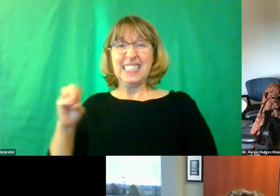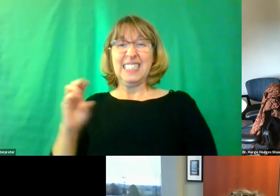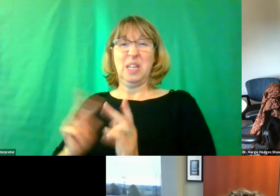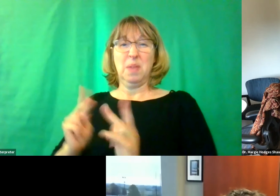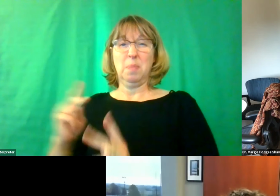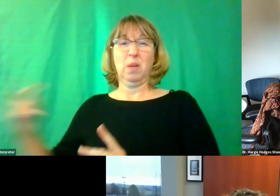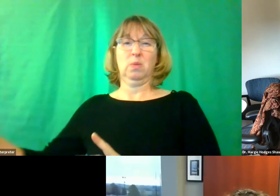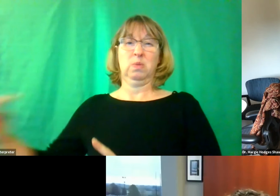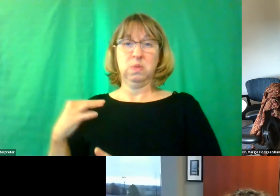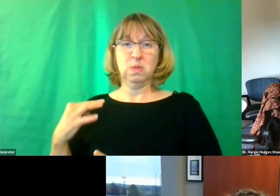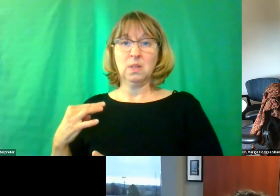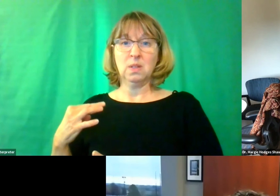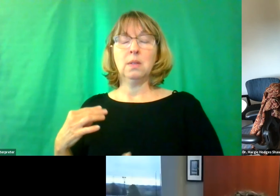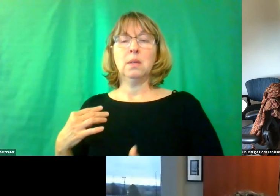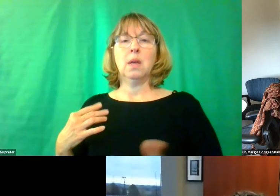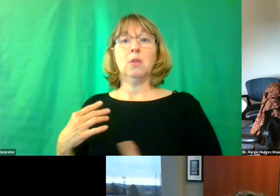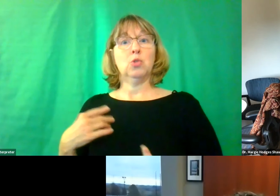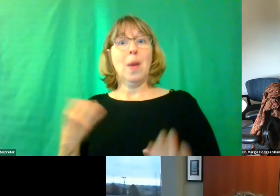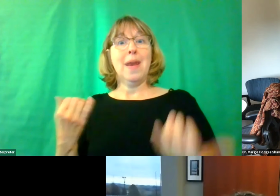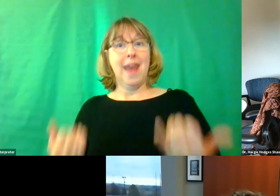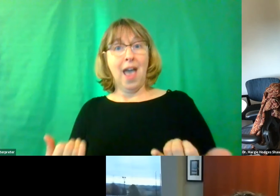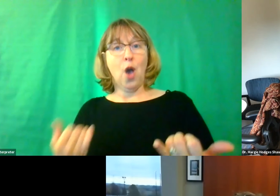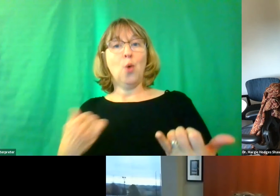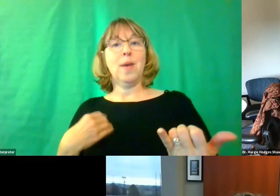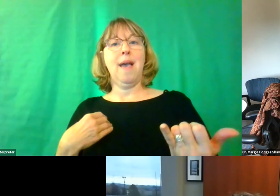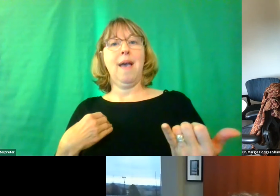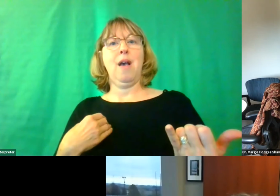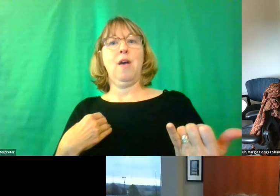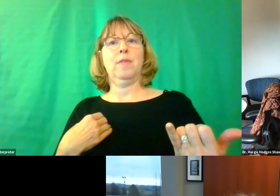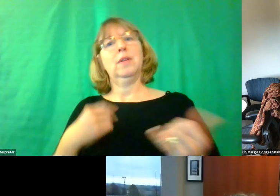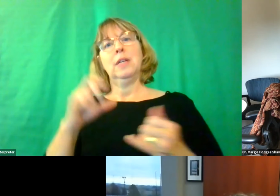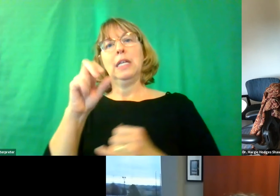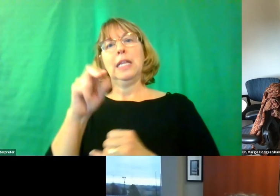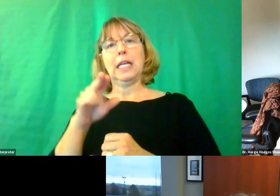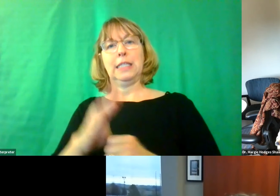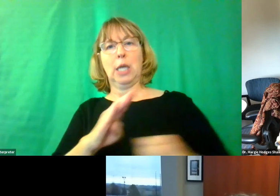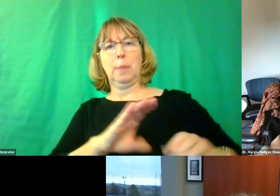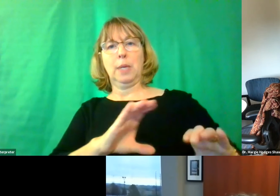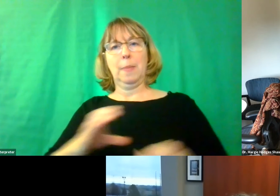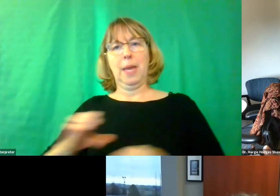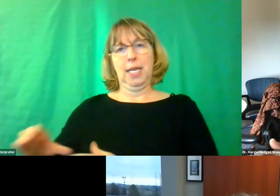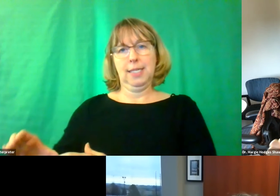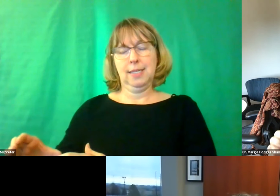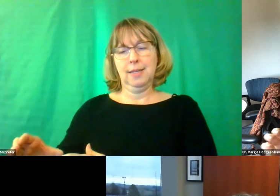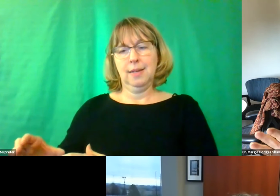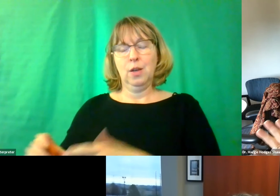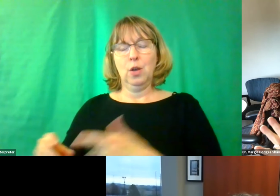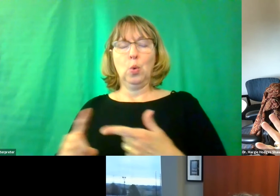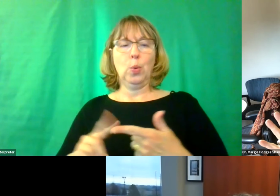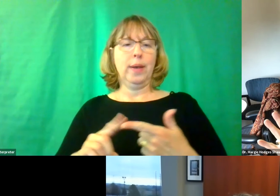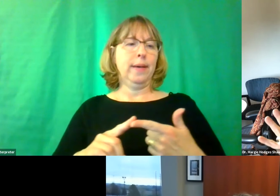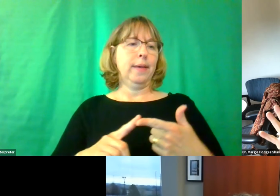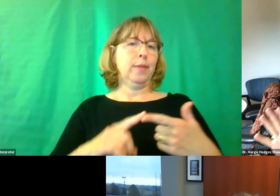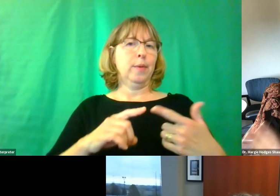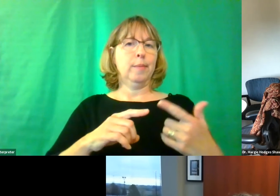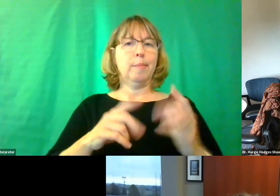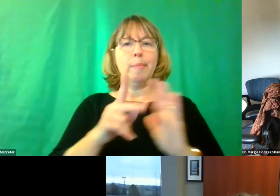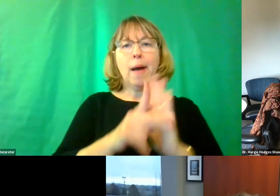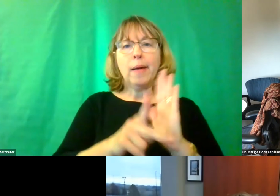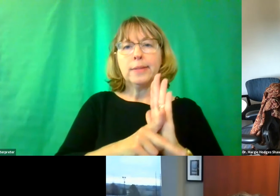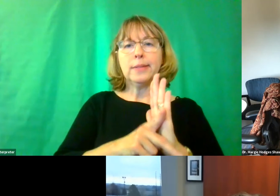of these people. So we now have subcommittees in education and staff support and policy and community engagement. And so it's